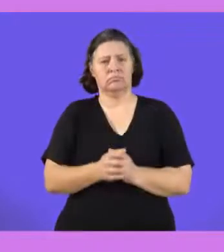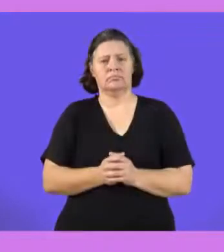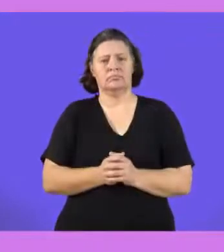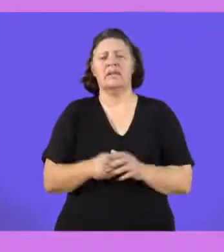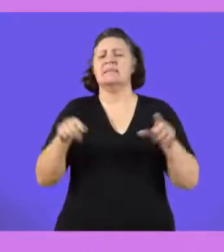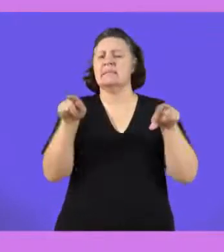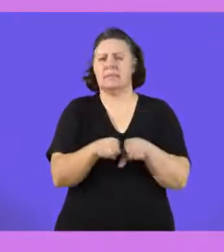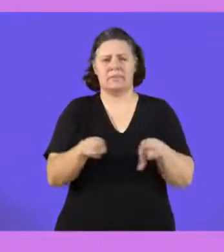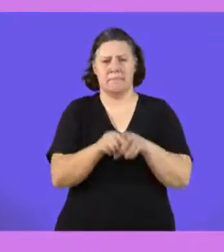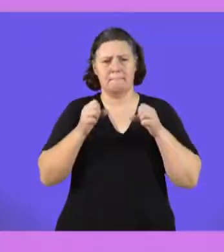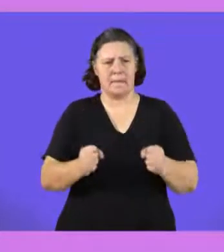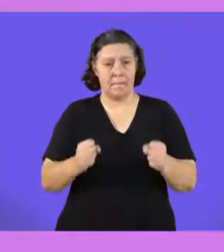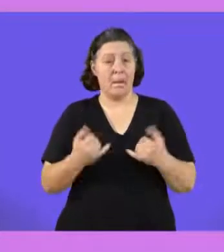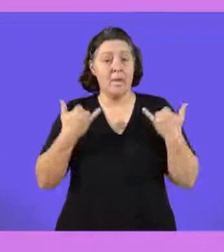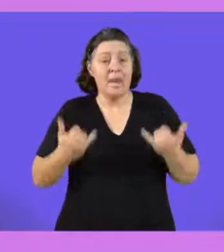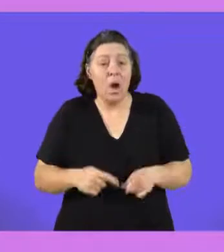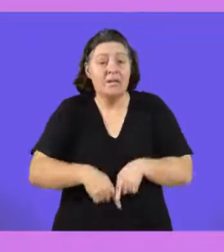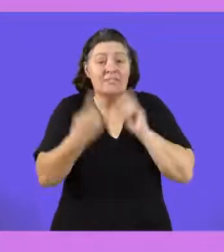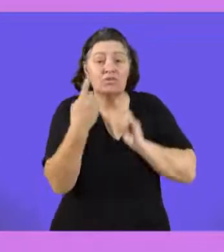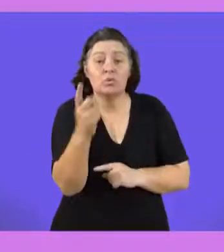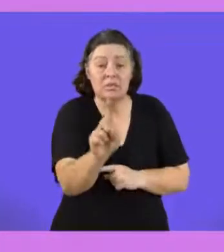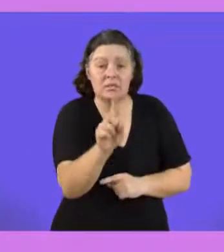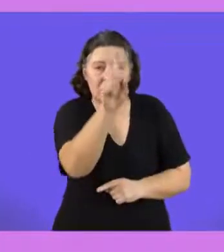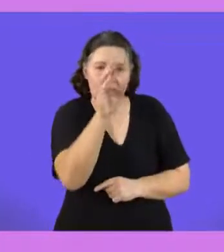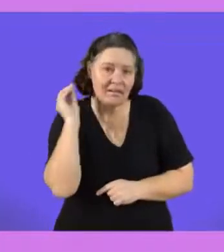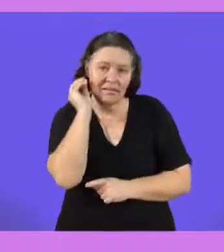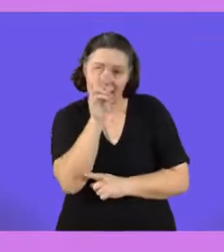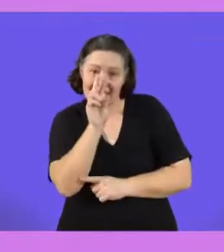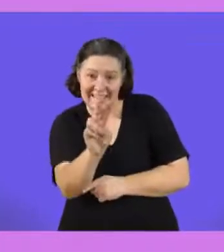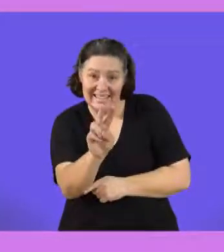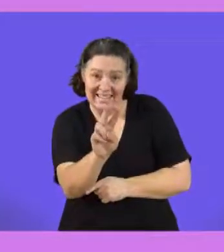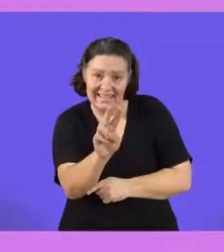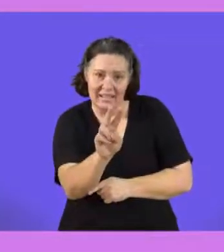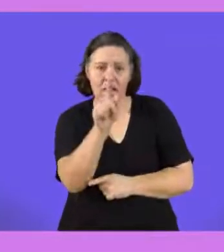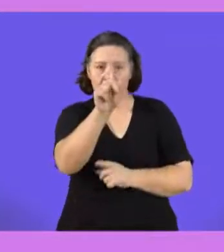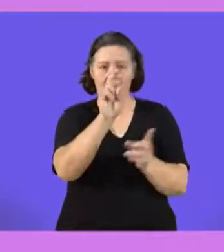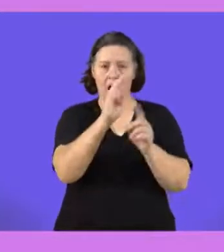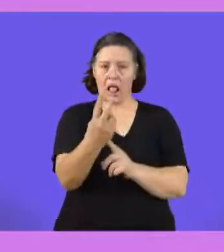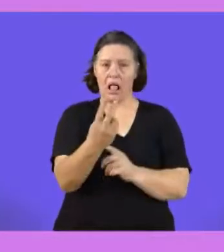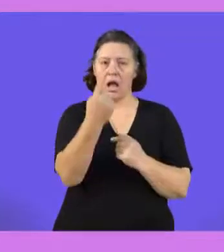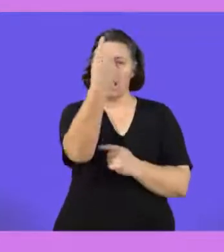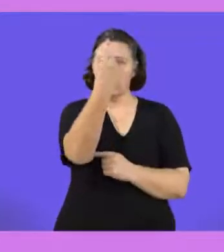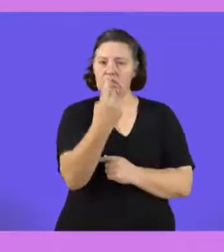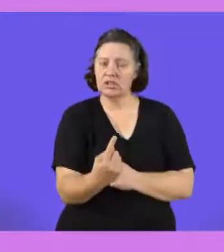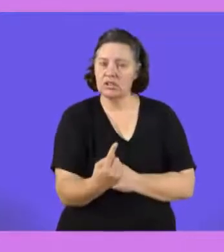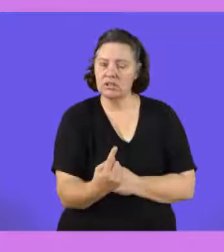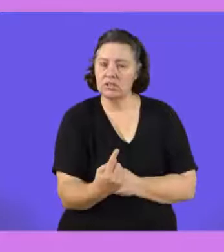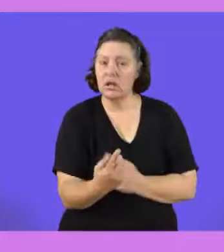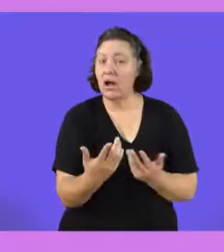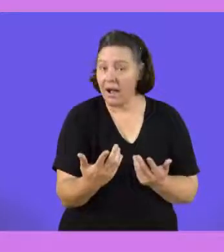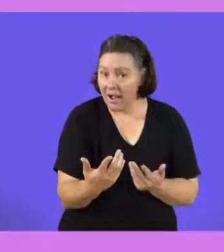here, same thing, but what happens this time around? And I want you to note here, what is our conversion factor each